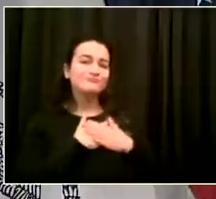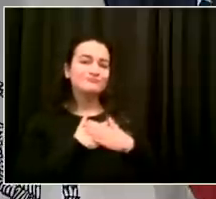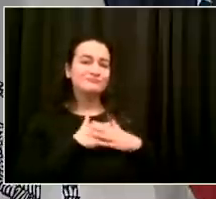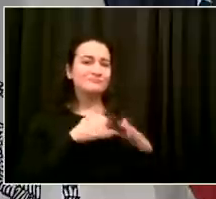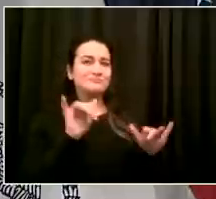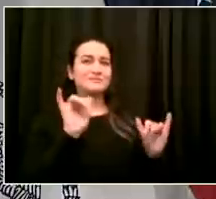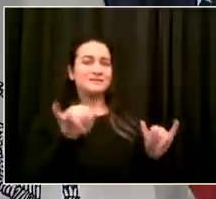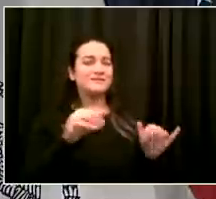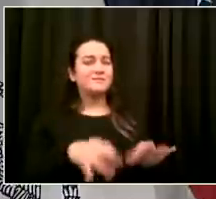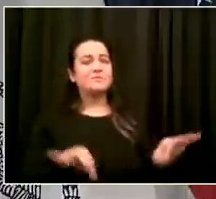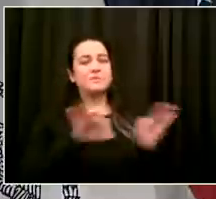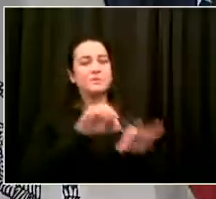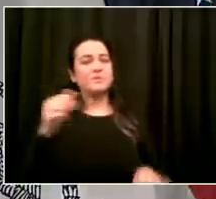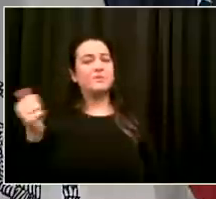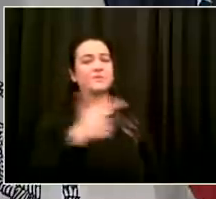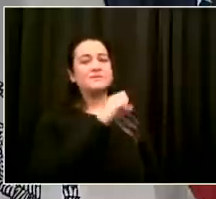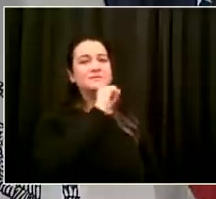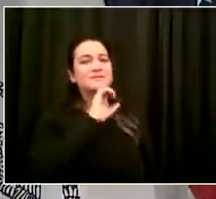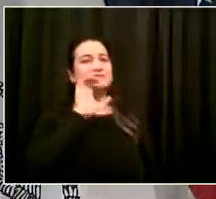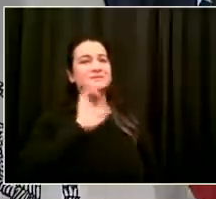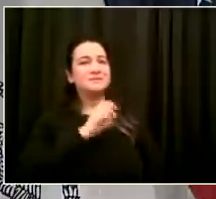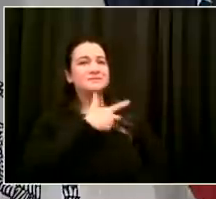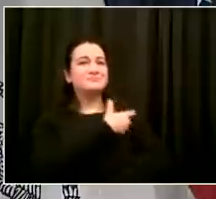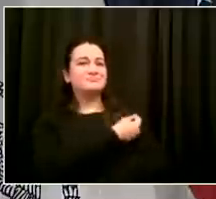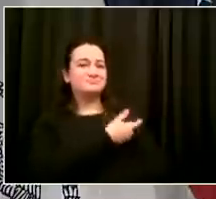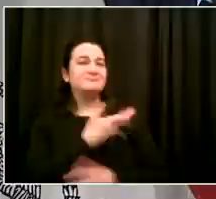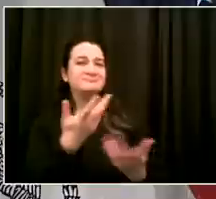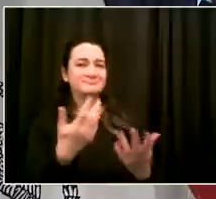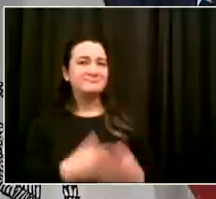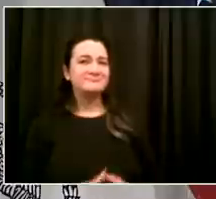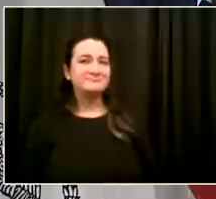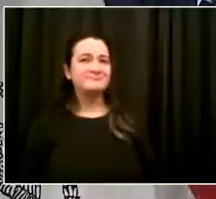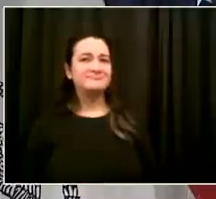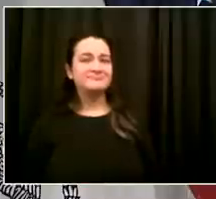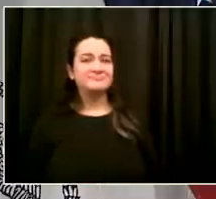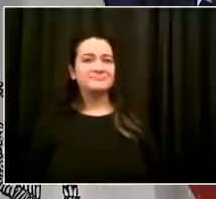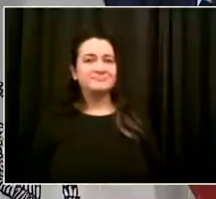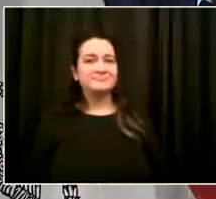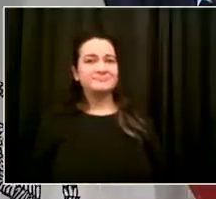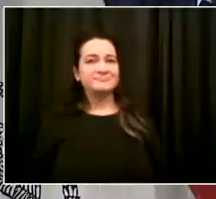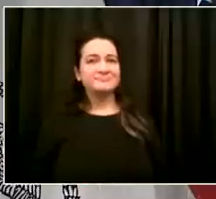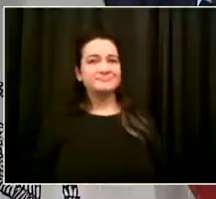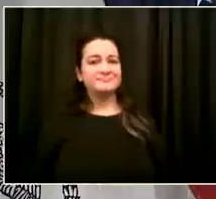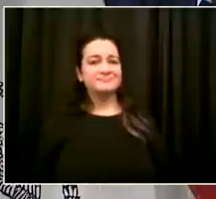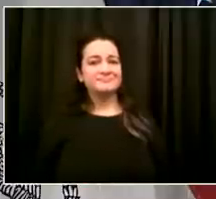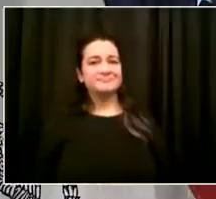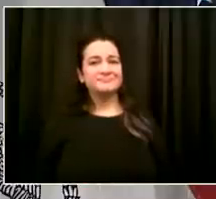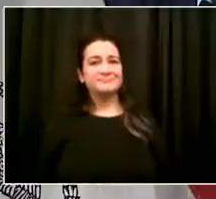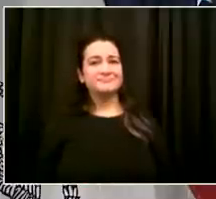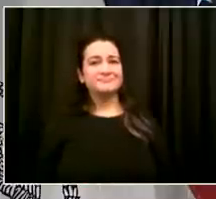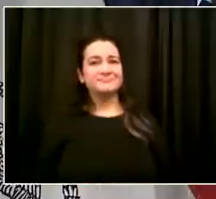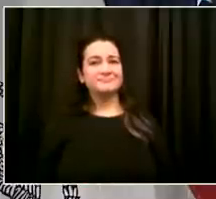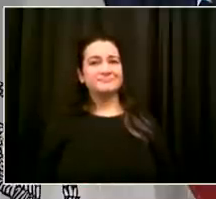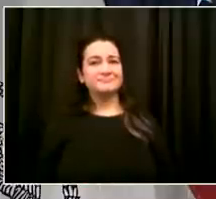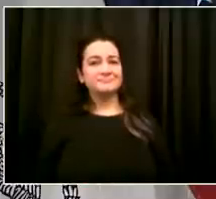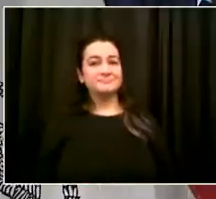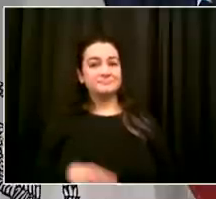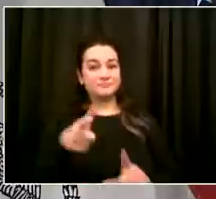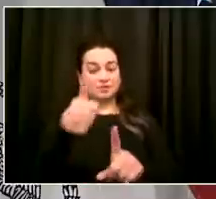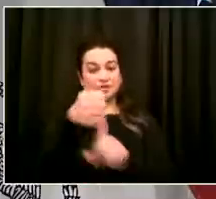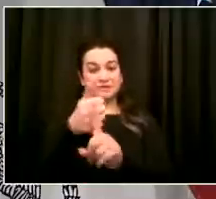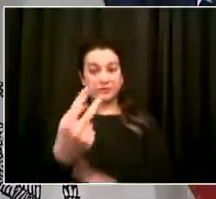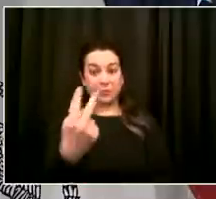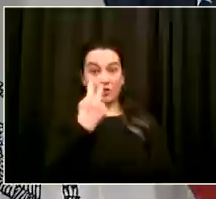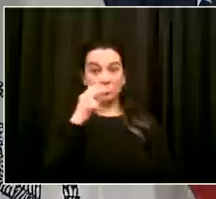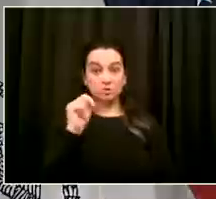make sure her mom gets vaccinated, everyone. I wanted to tell you, when I was out there in Queens yesterday, 97-year-old woman,